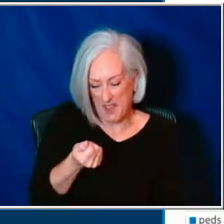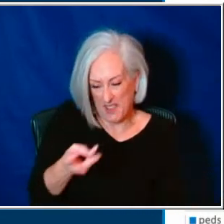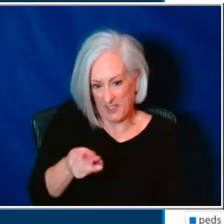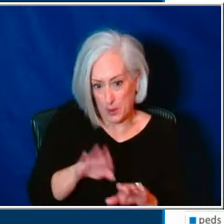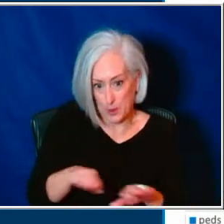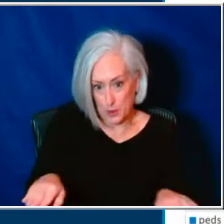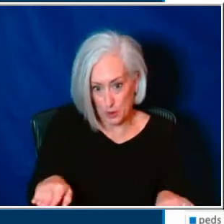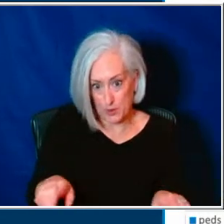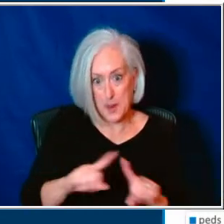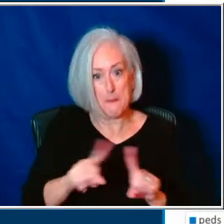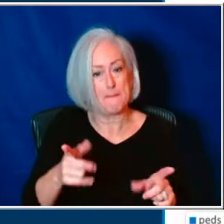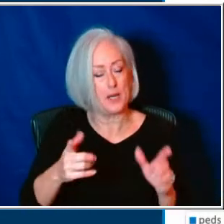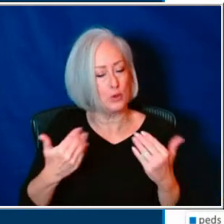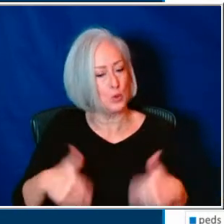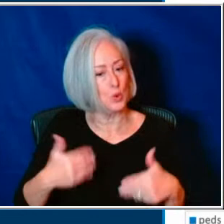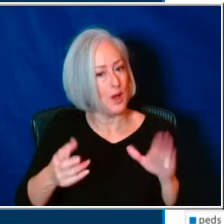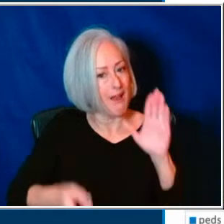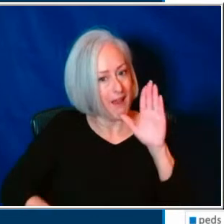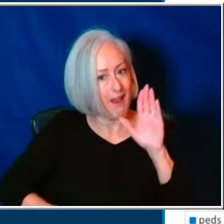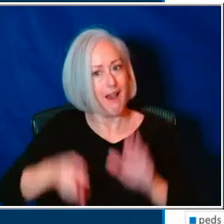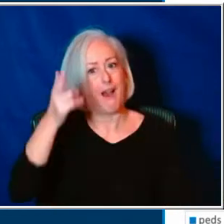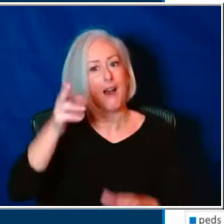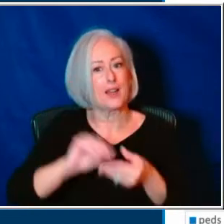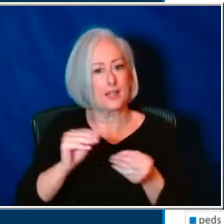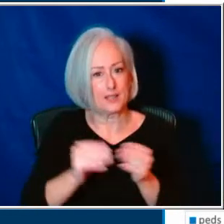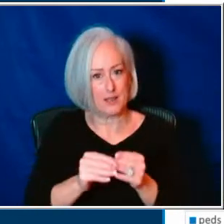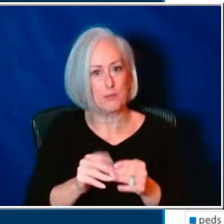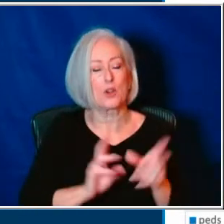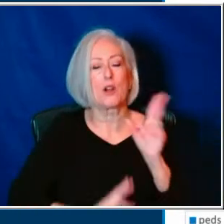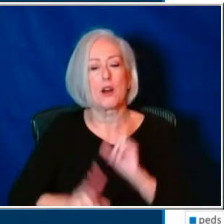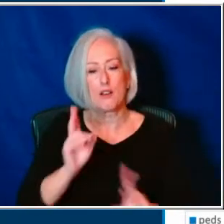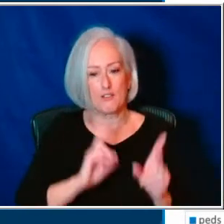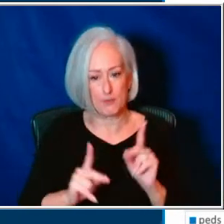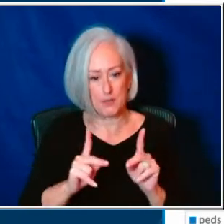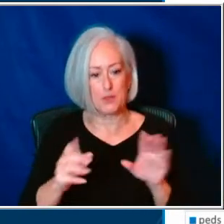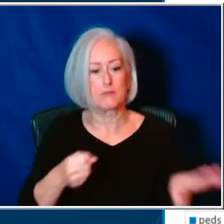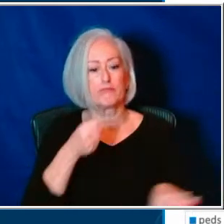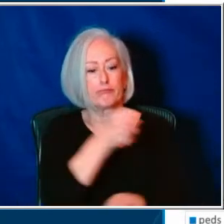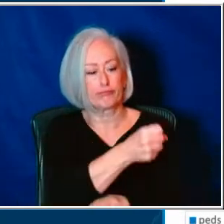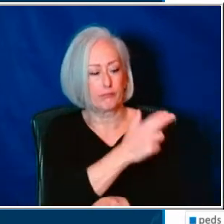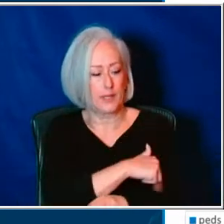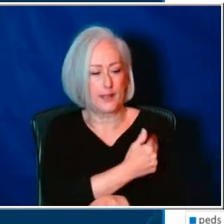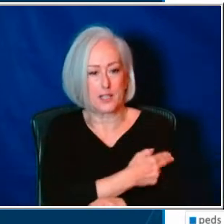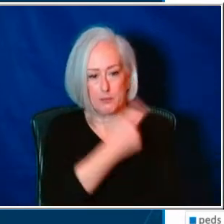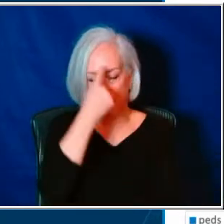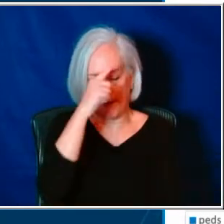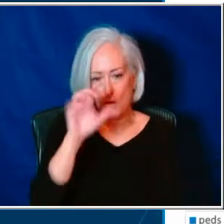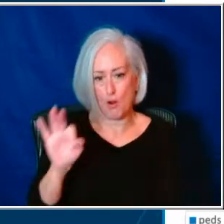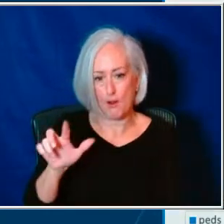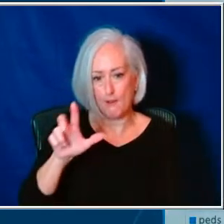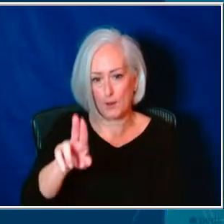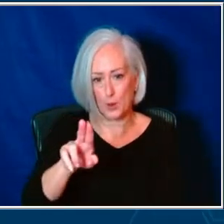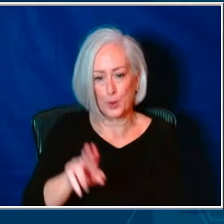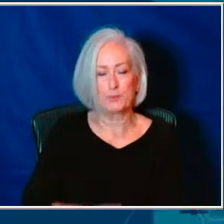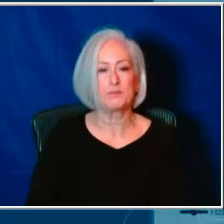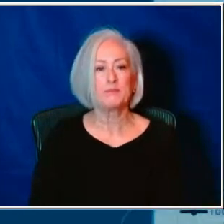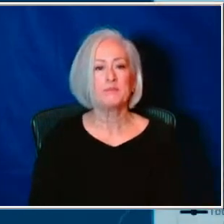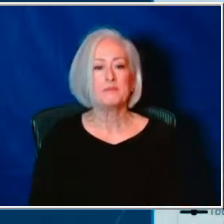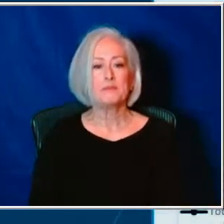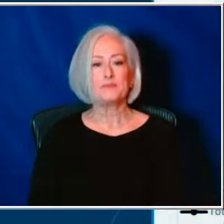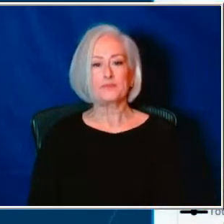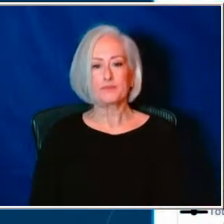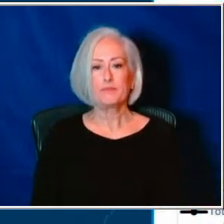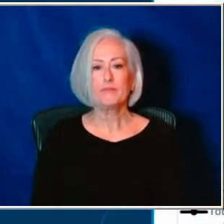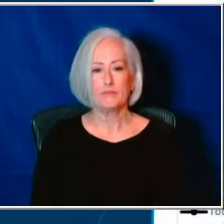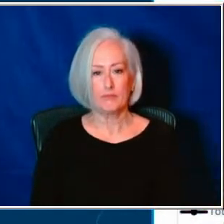high or sustained amount of influenza admissions to the hospital also. So then, going